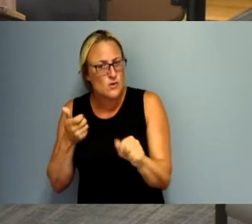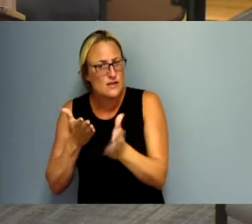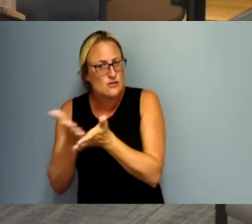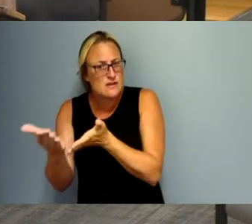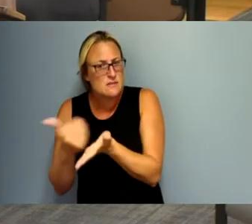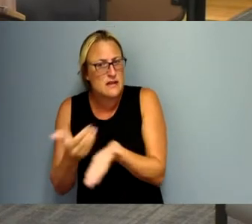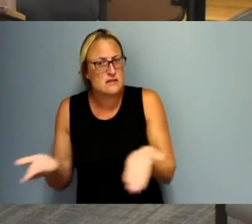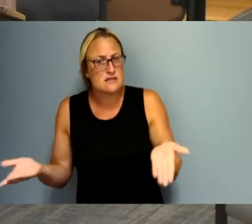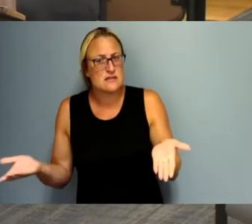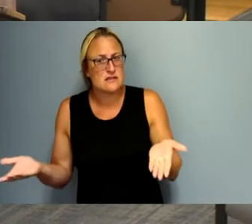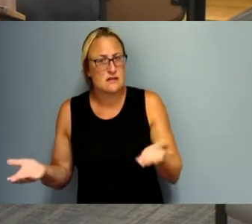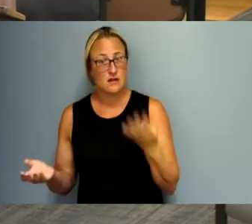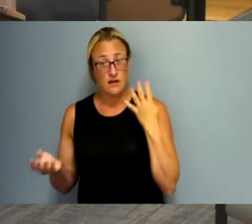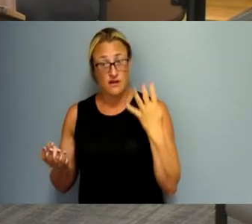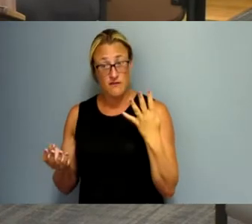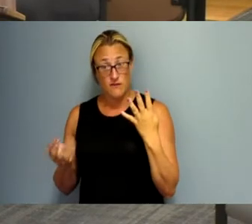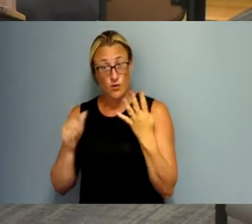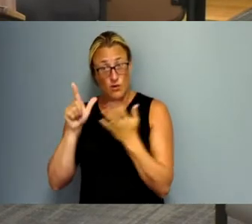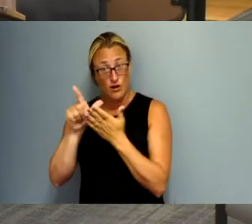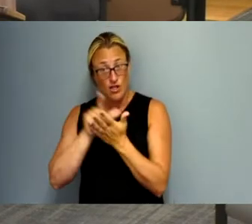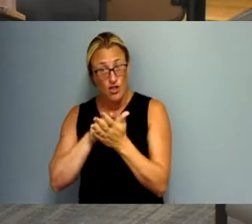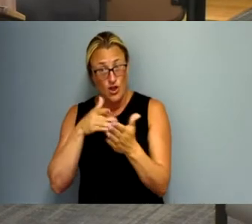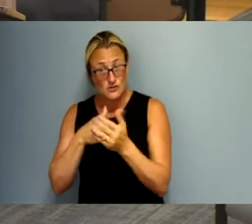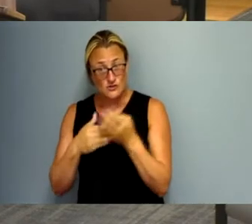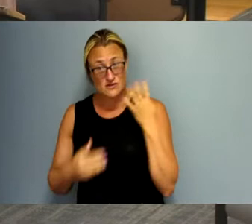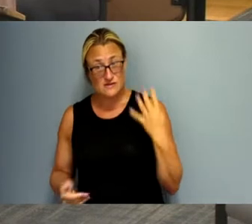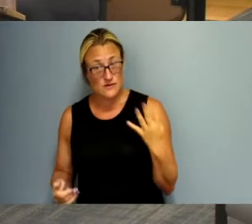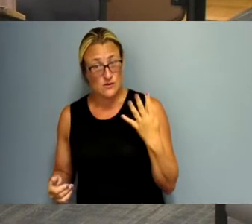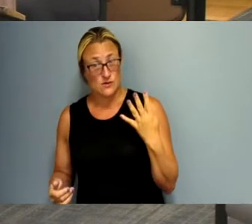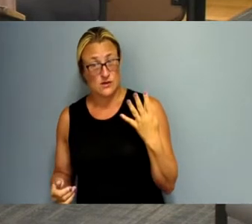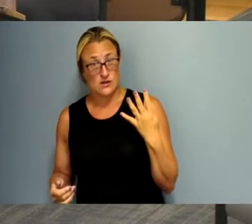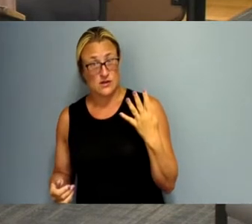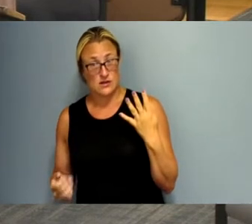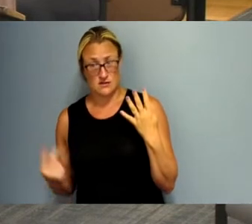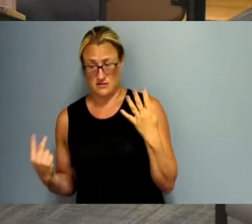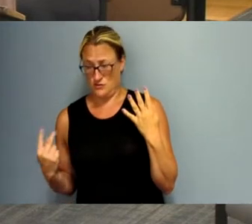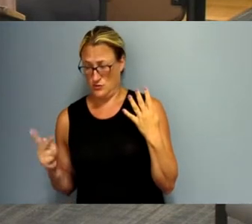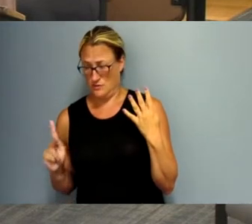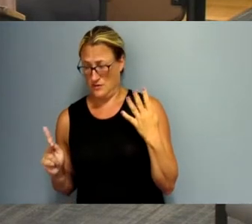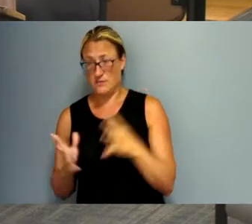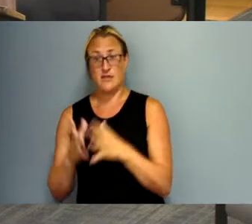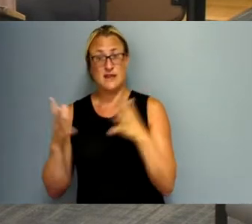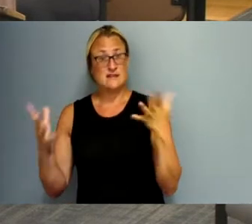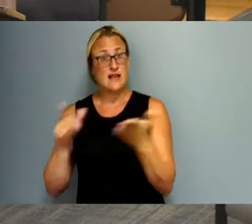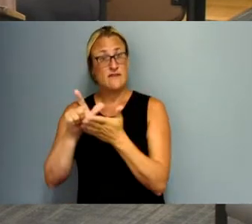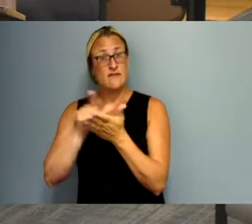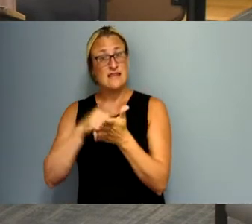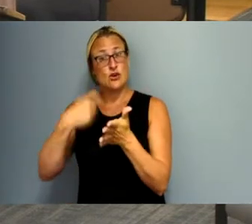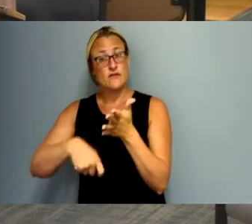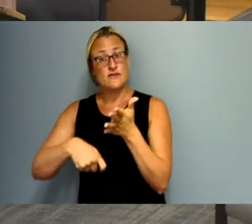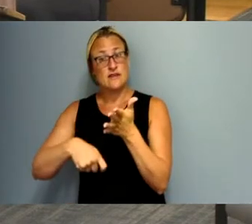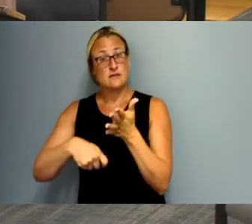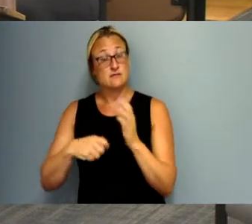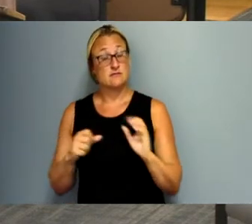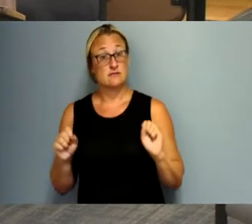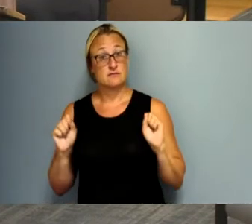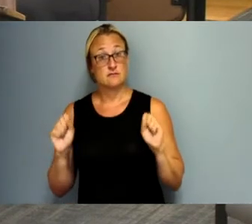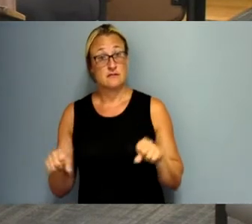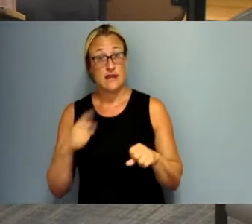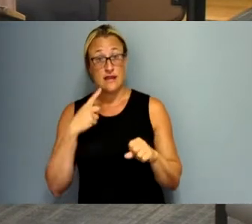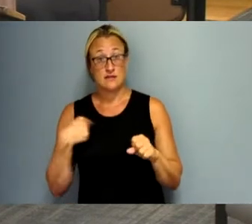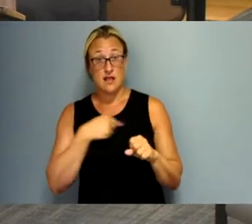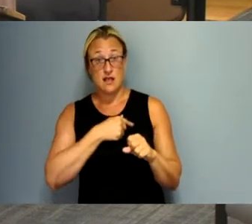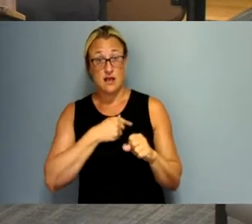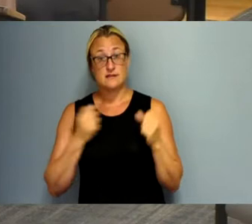That's four lawsuits just between the two of us. That's a lot of legal fees. Will you be able to tell us how much money the county has